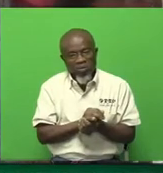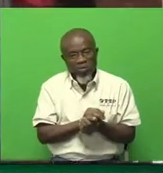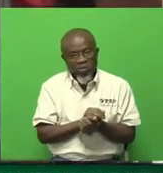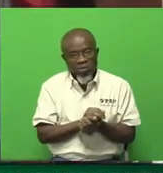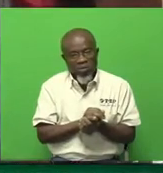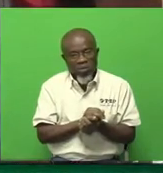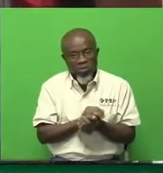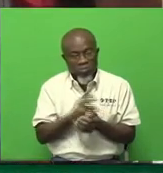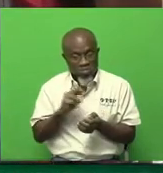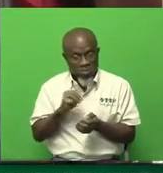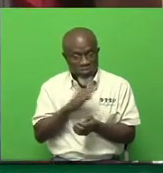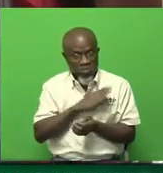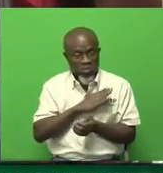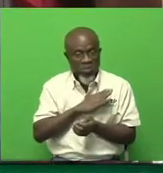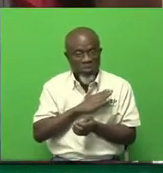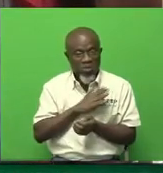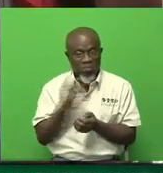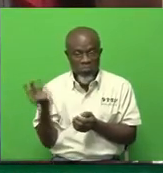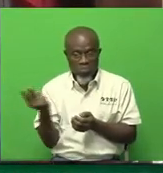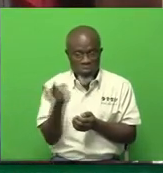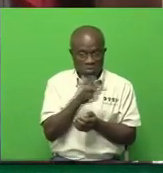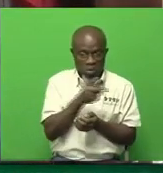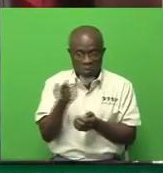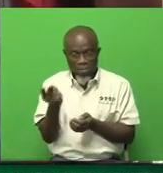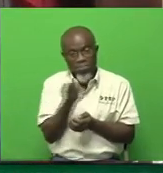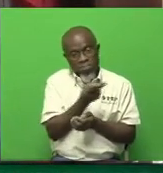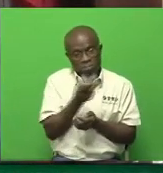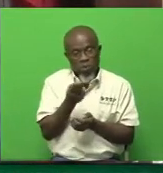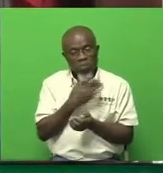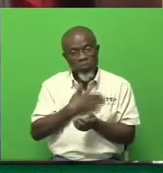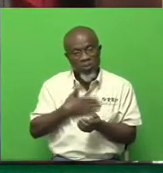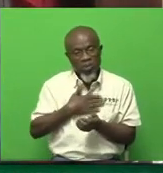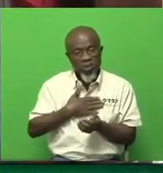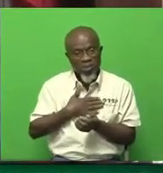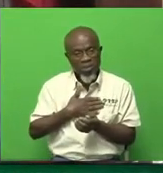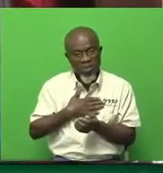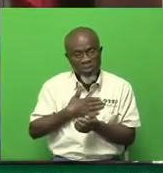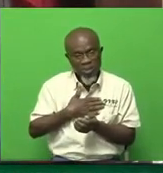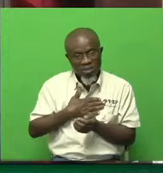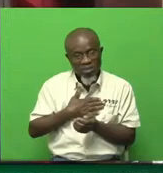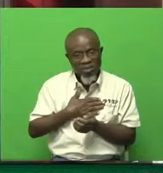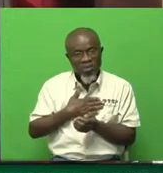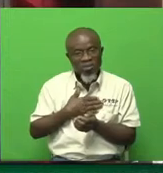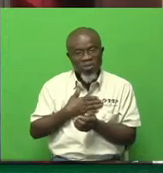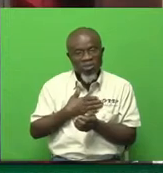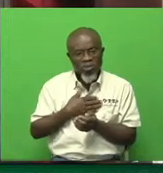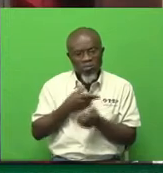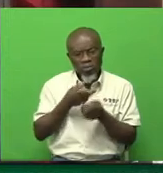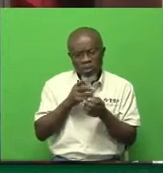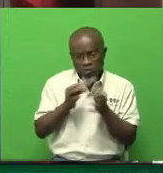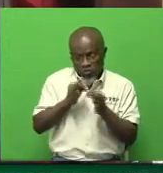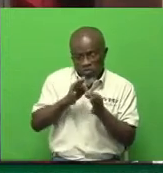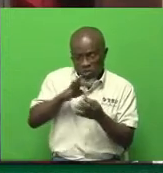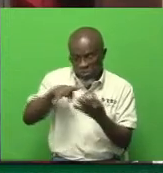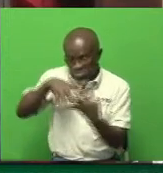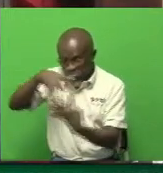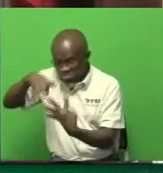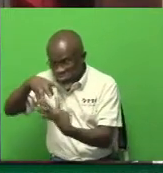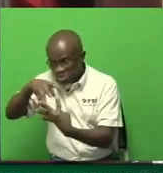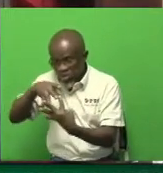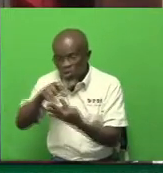again on both sides of the house again if you all can speak in a little more hush Stones it will be appreciated